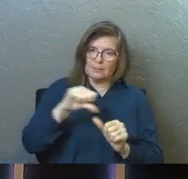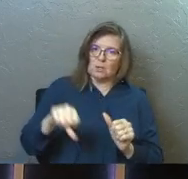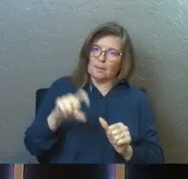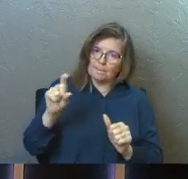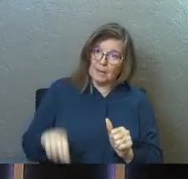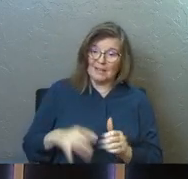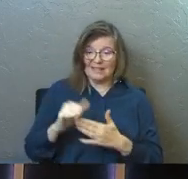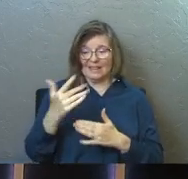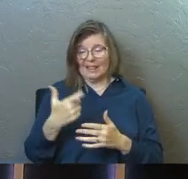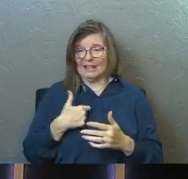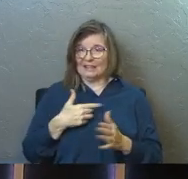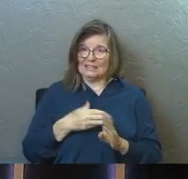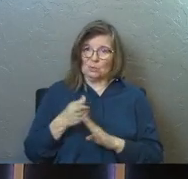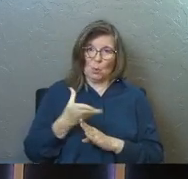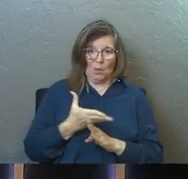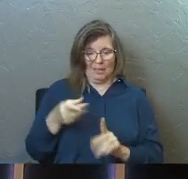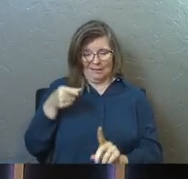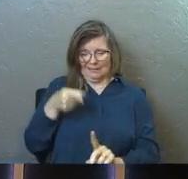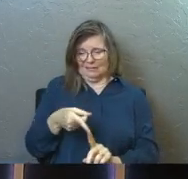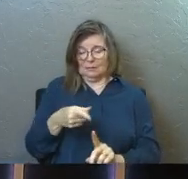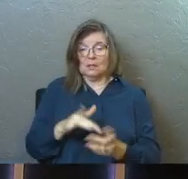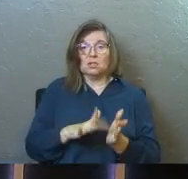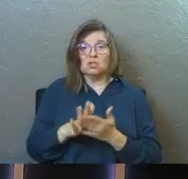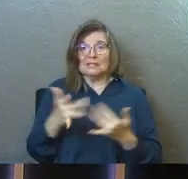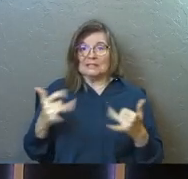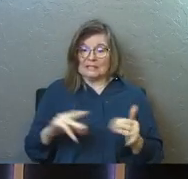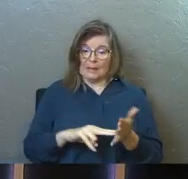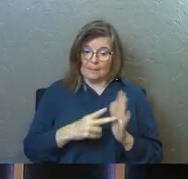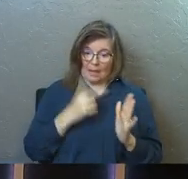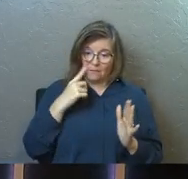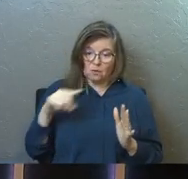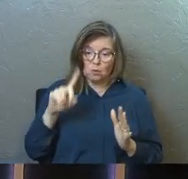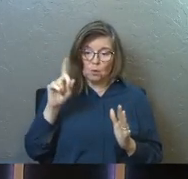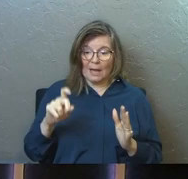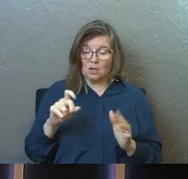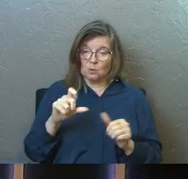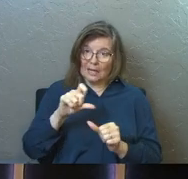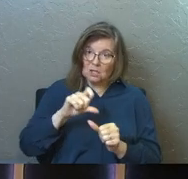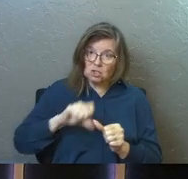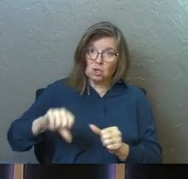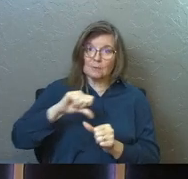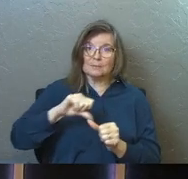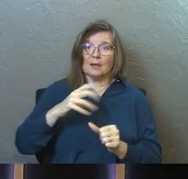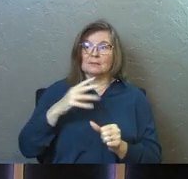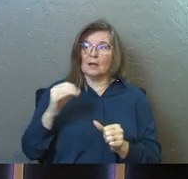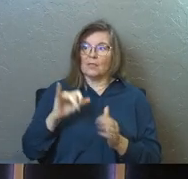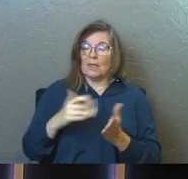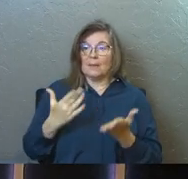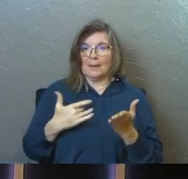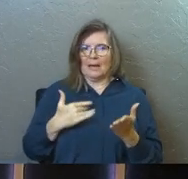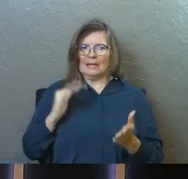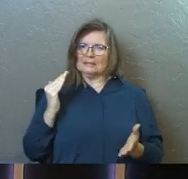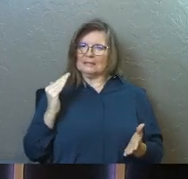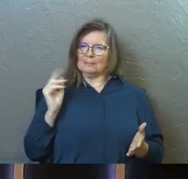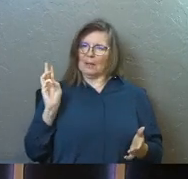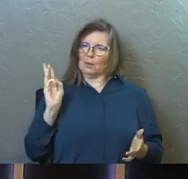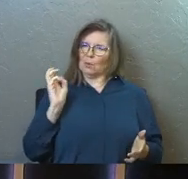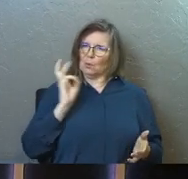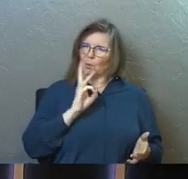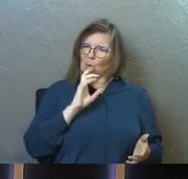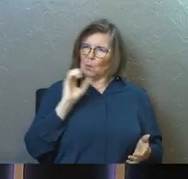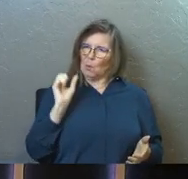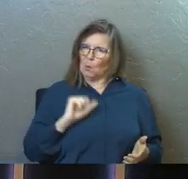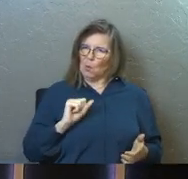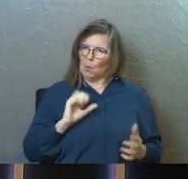to be circumcised, because that's like this core thing, right? Like Jesus still meant for you that you had to get circumcised. And that might seem like a